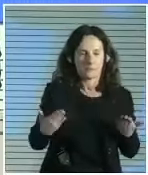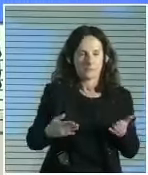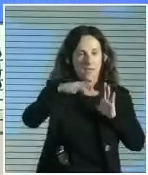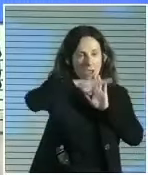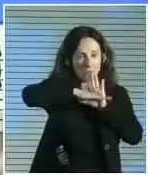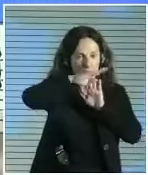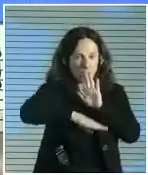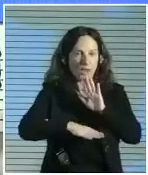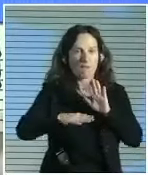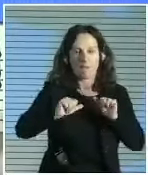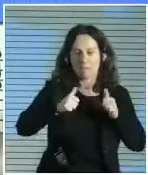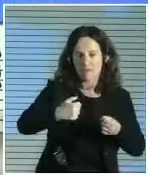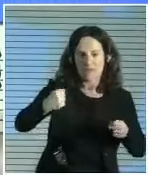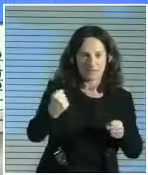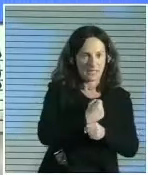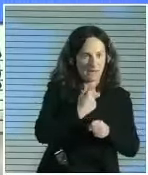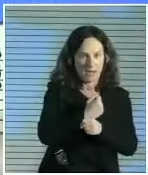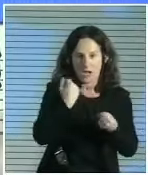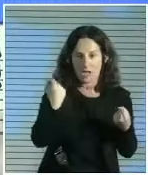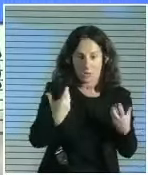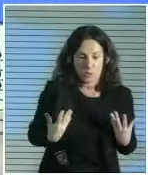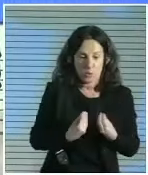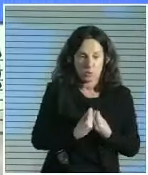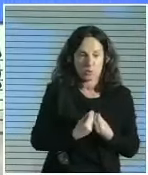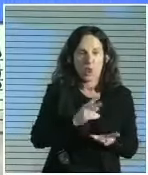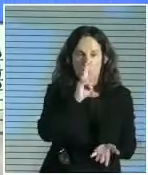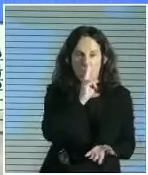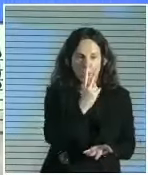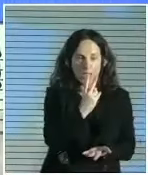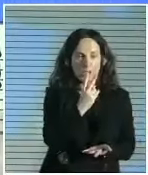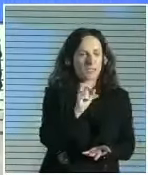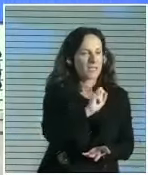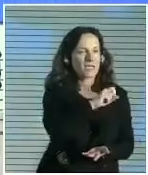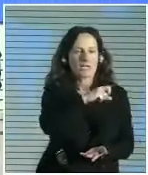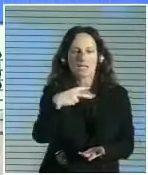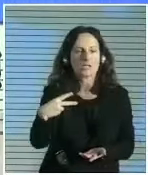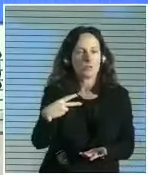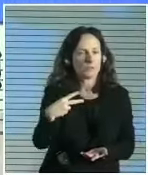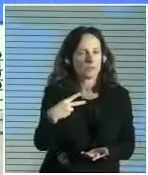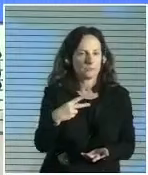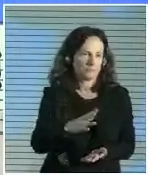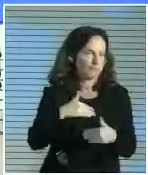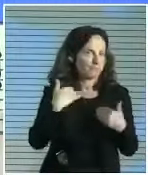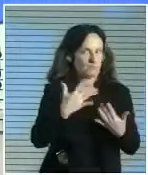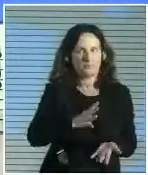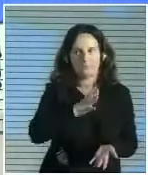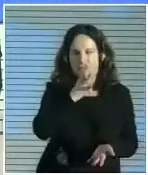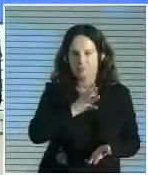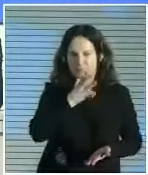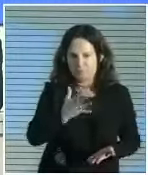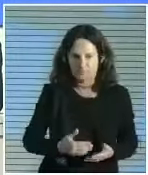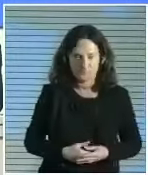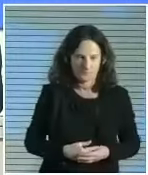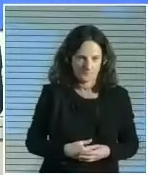The results have been really encouraging. And I just want to share with you the 4 main findings that